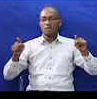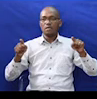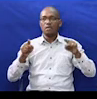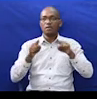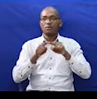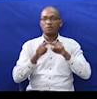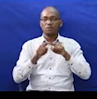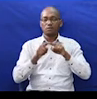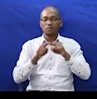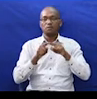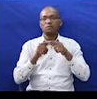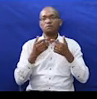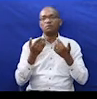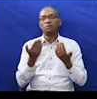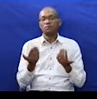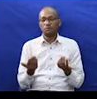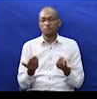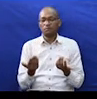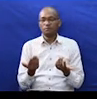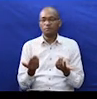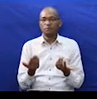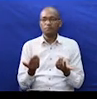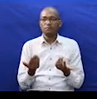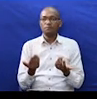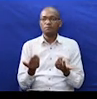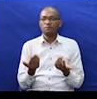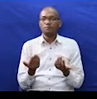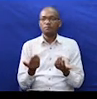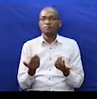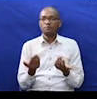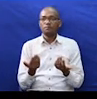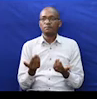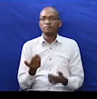LMN, in triangle